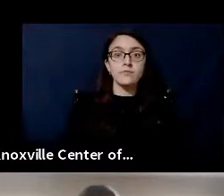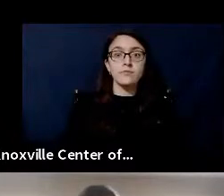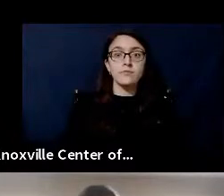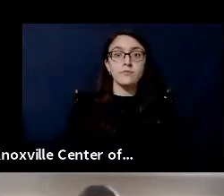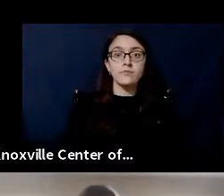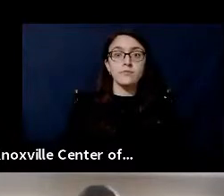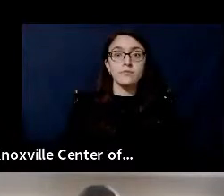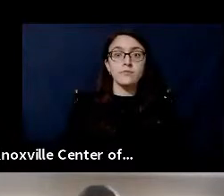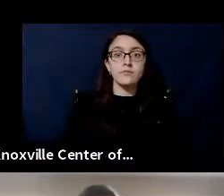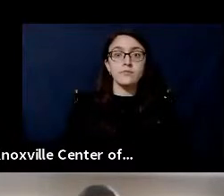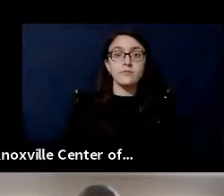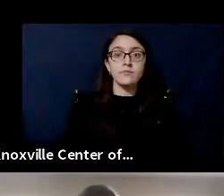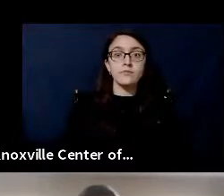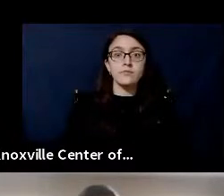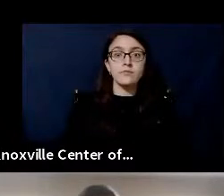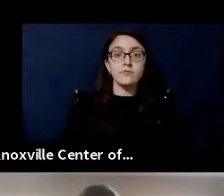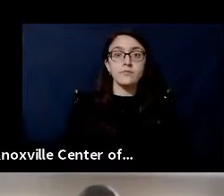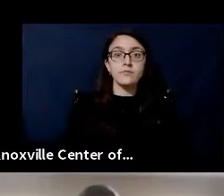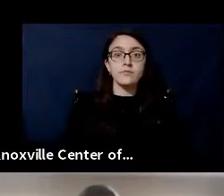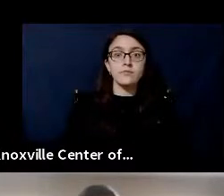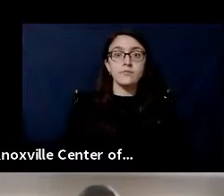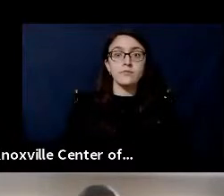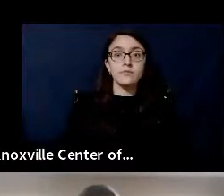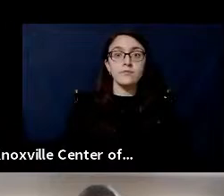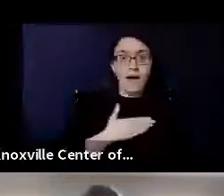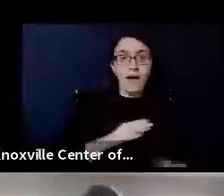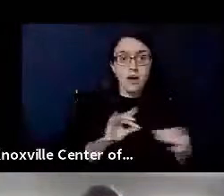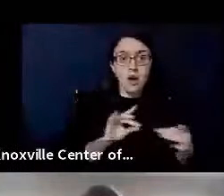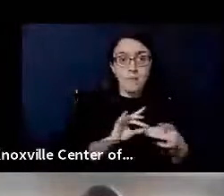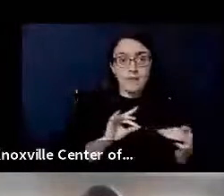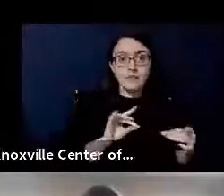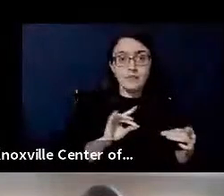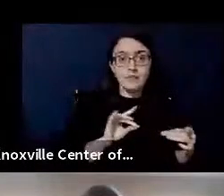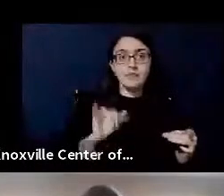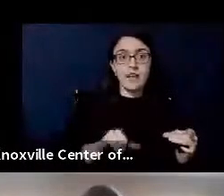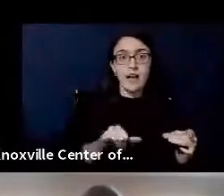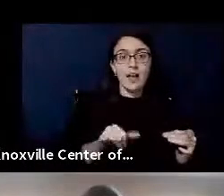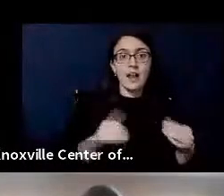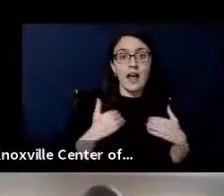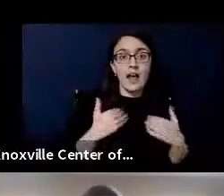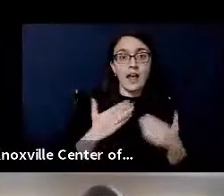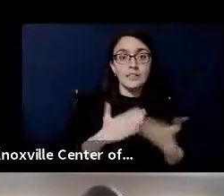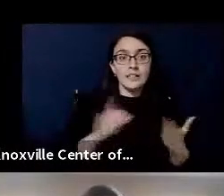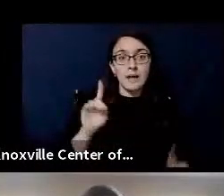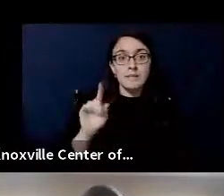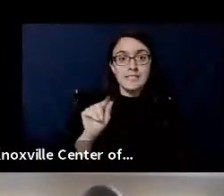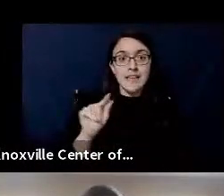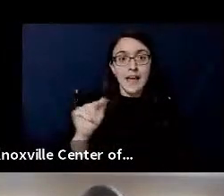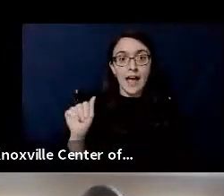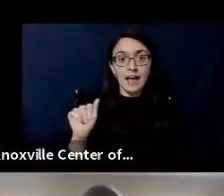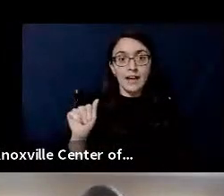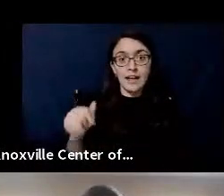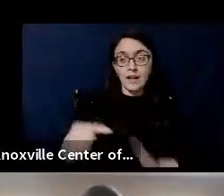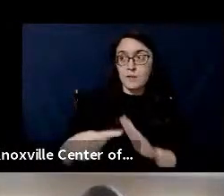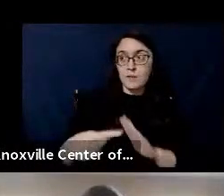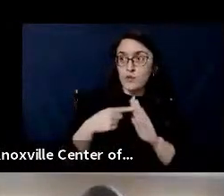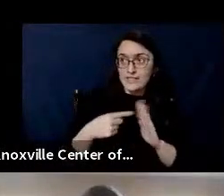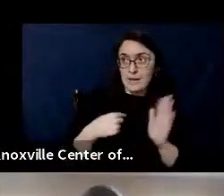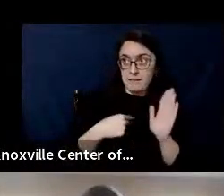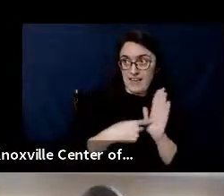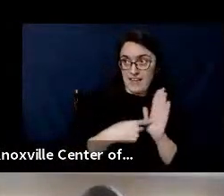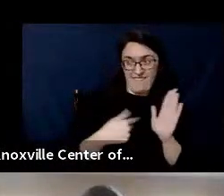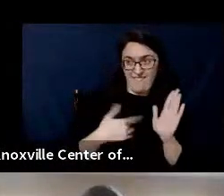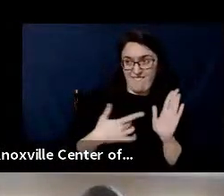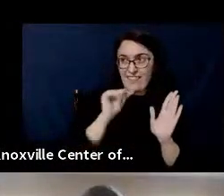You had requested at the end of my comments that there was some data presented to me that I didn't feel really equipped to be the one to present.